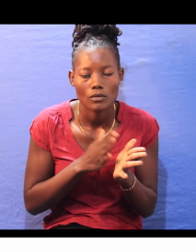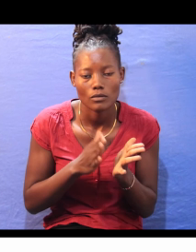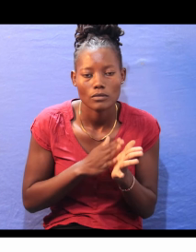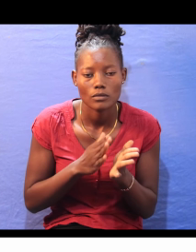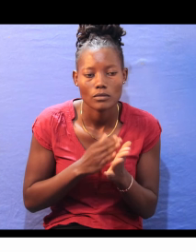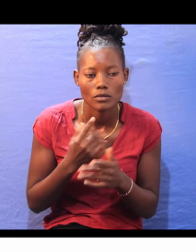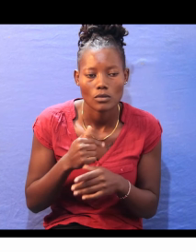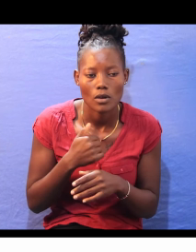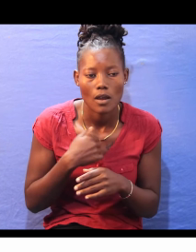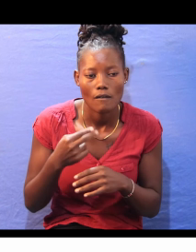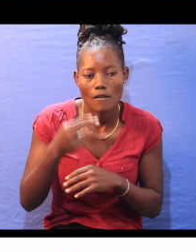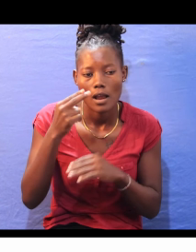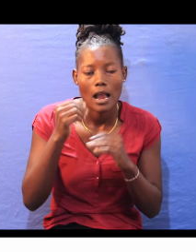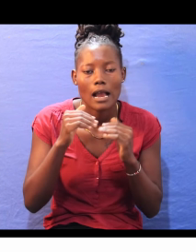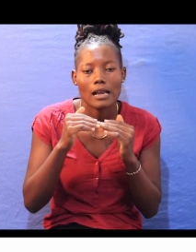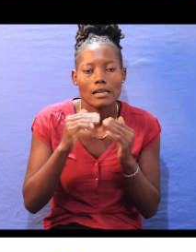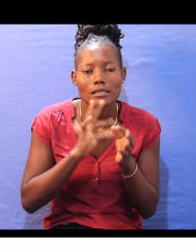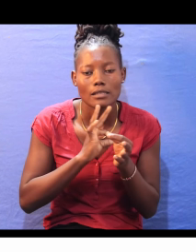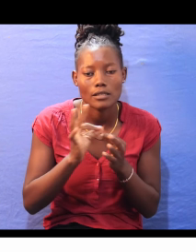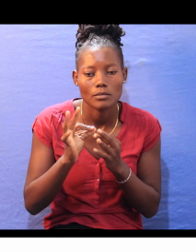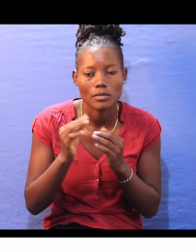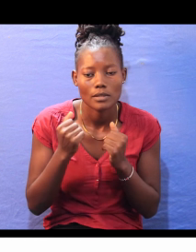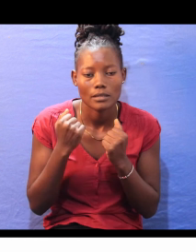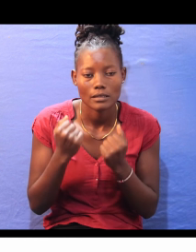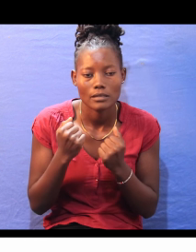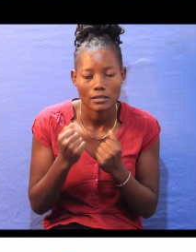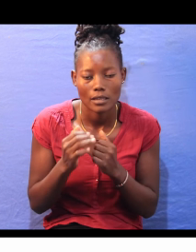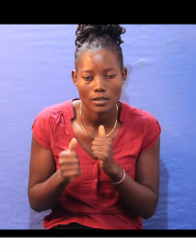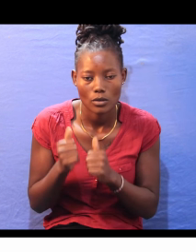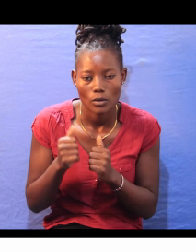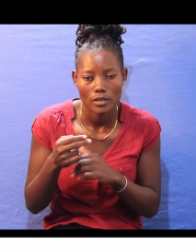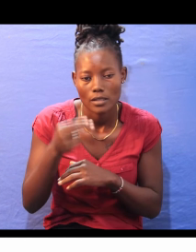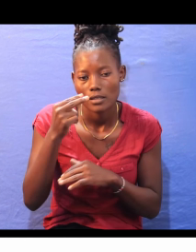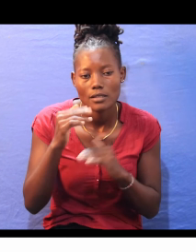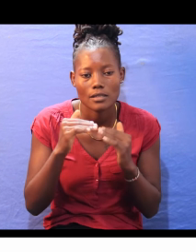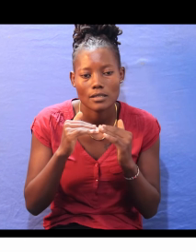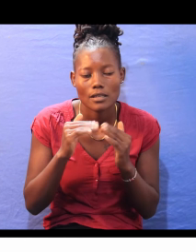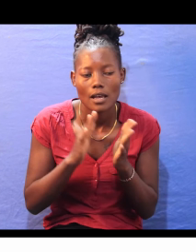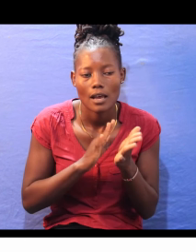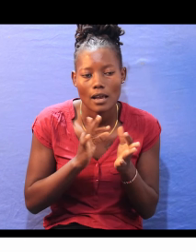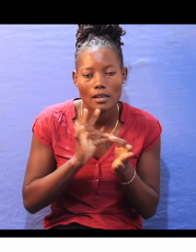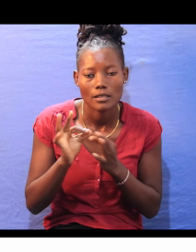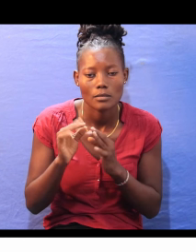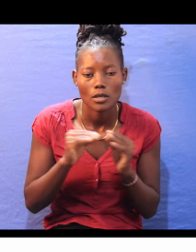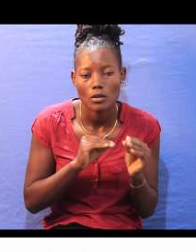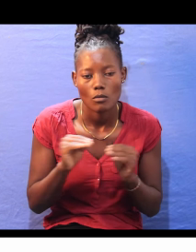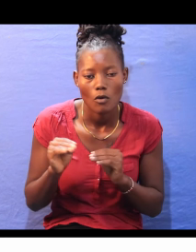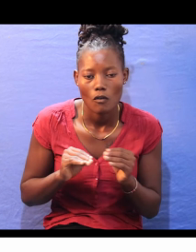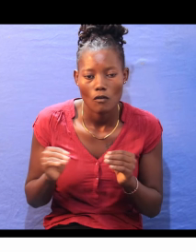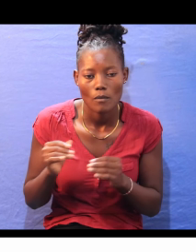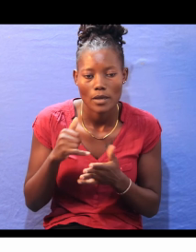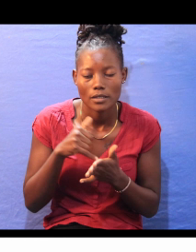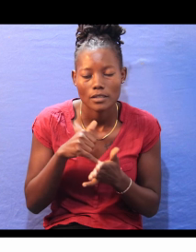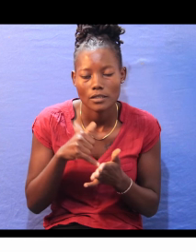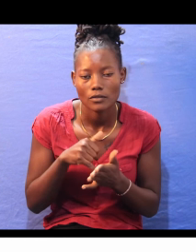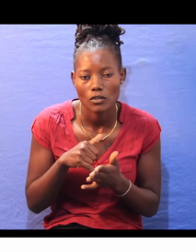We have high speed strength, which is high speed movements involving a small external resistance, like